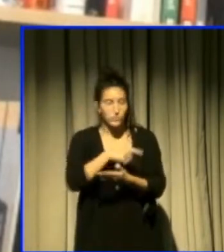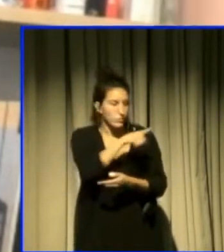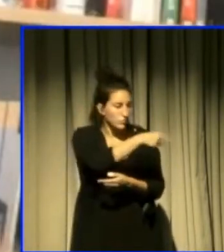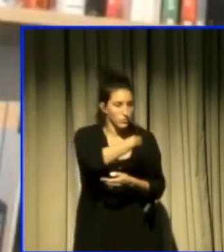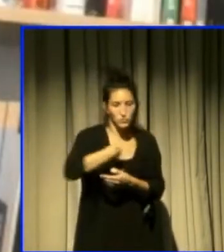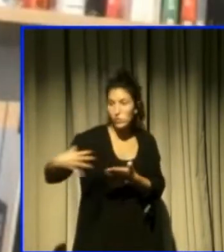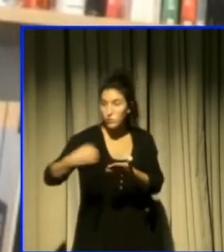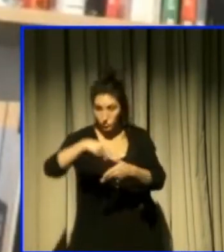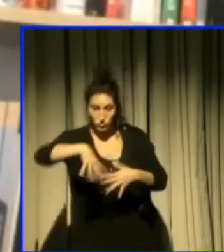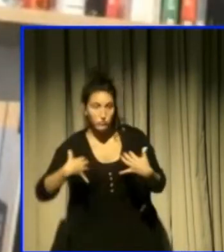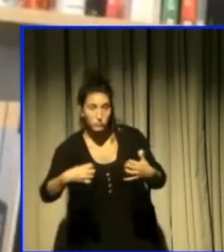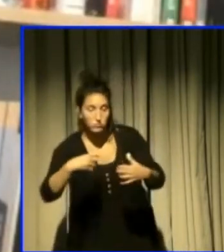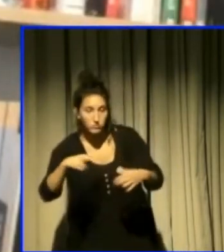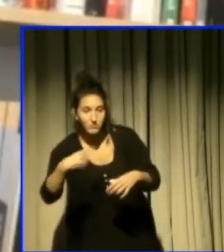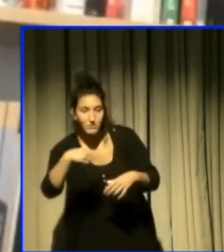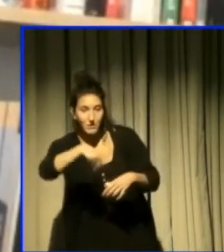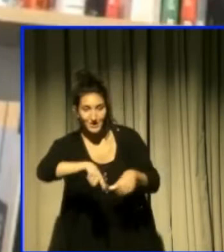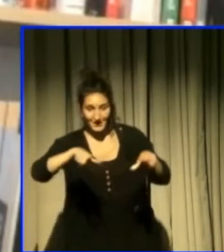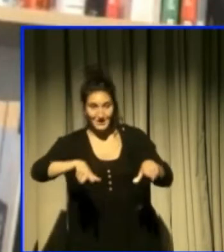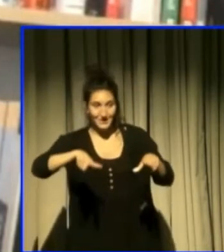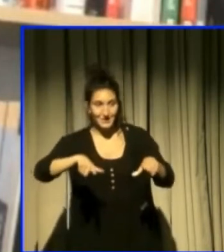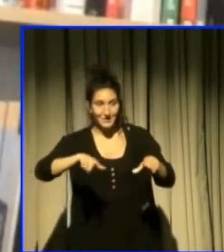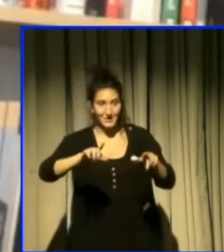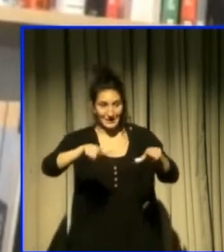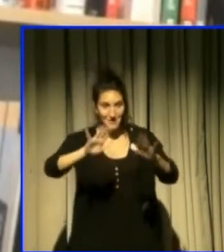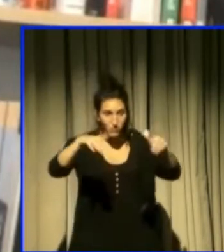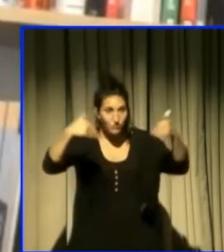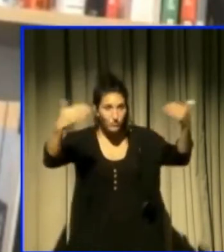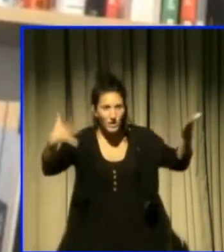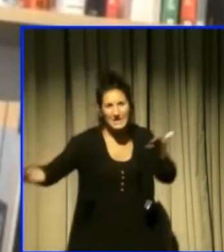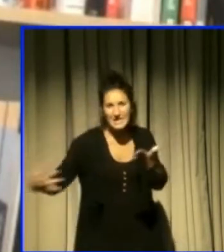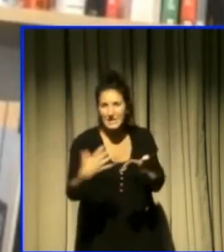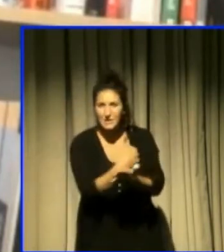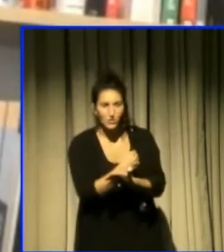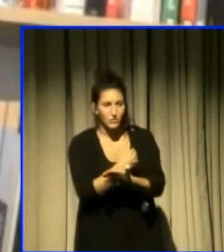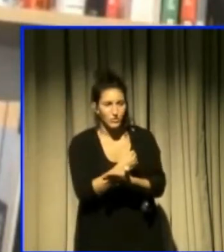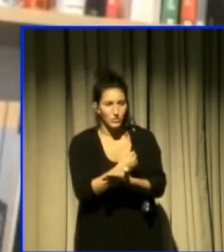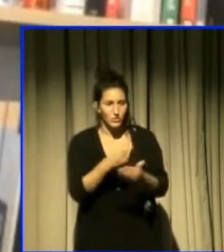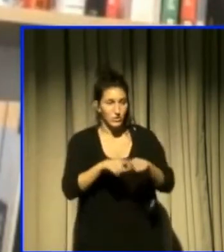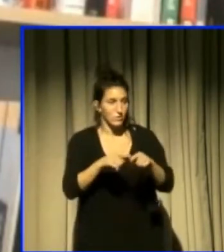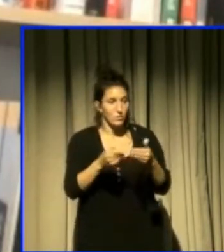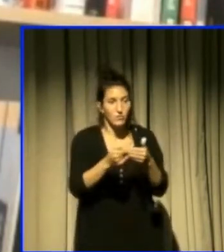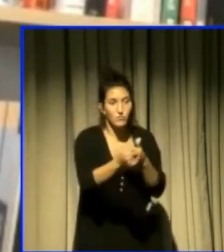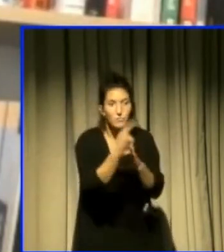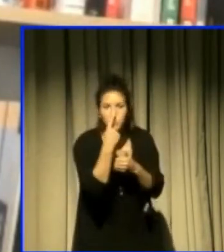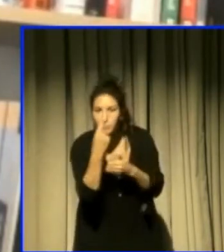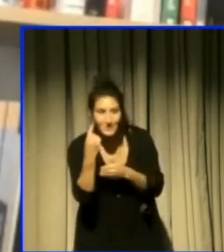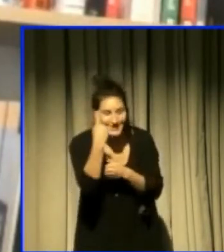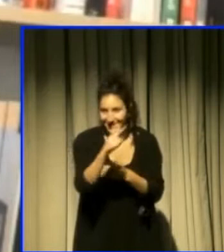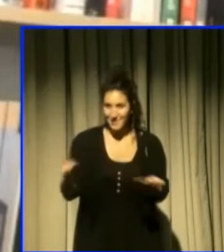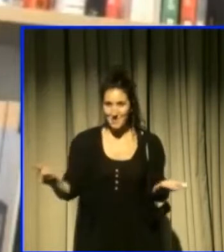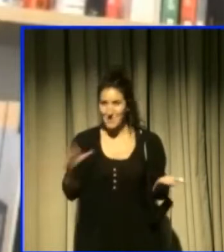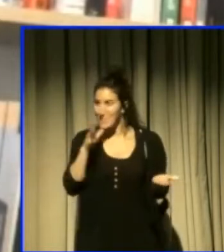session, and outside of this session, we are all futurists already, because we are all capable